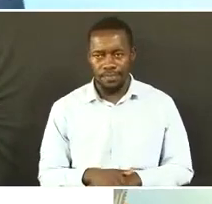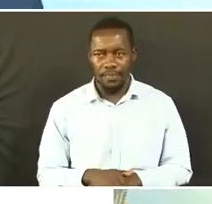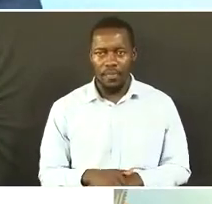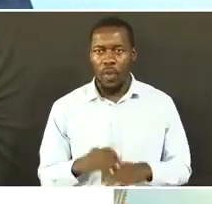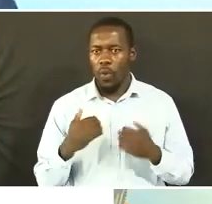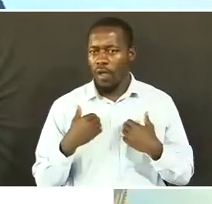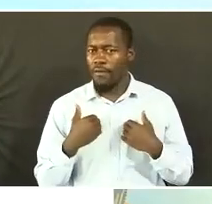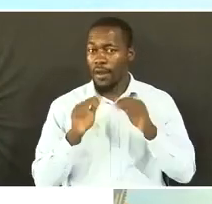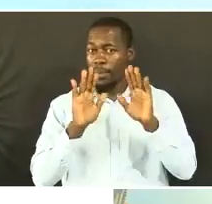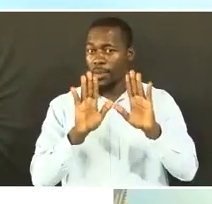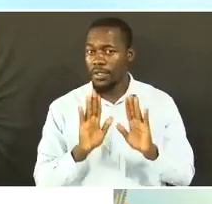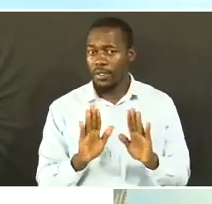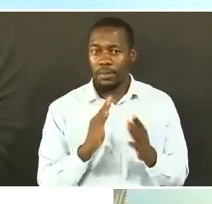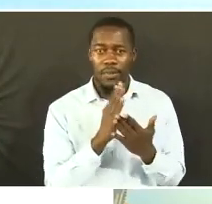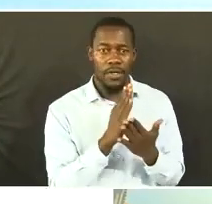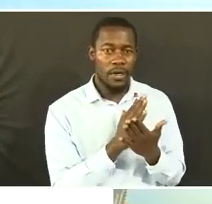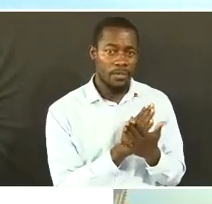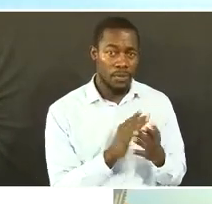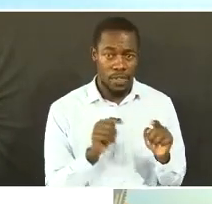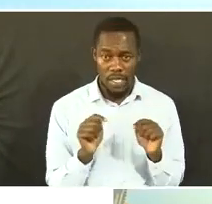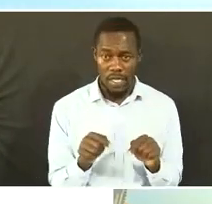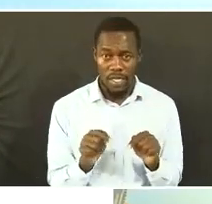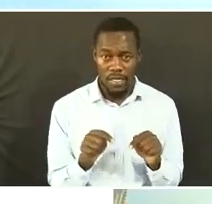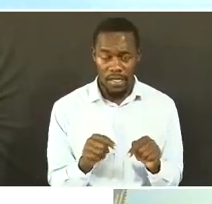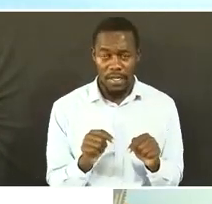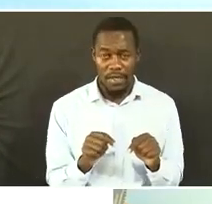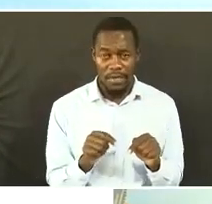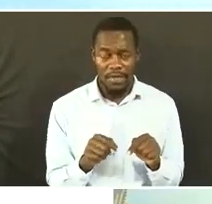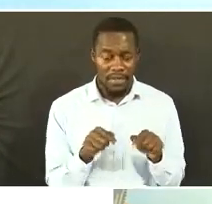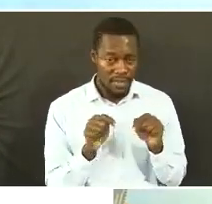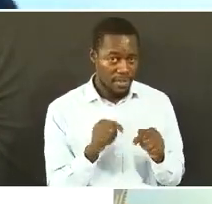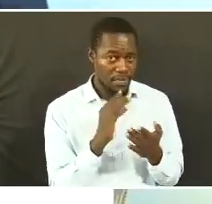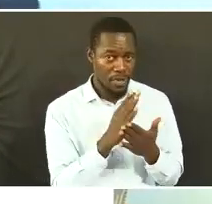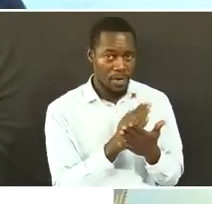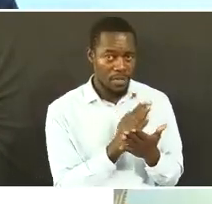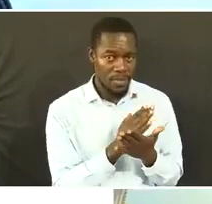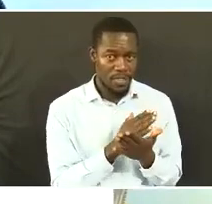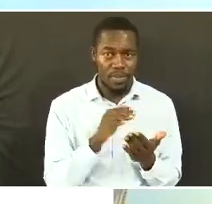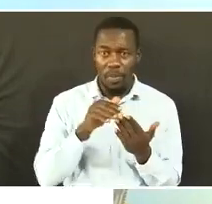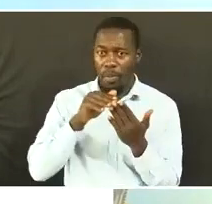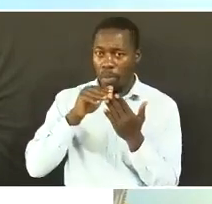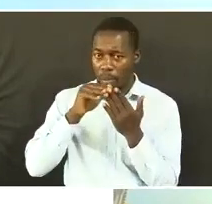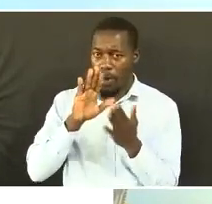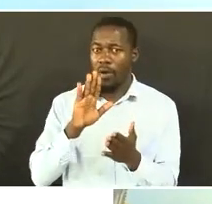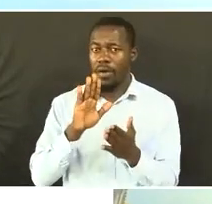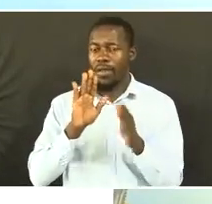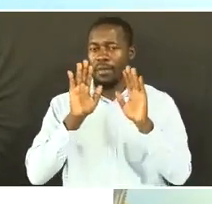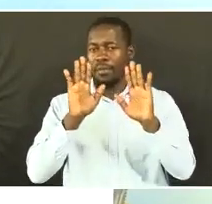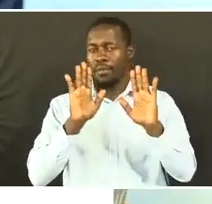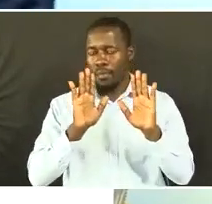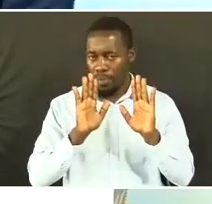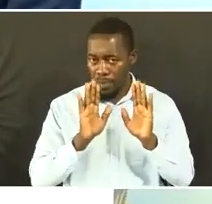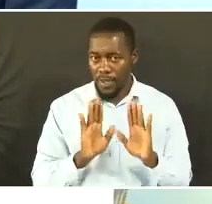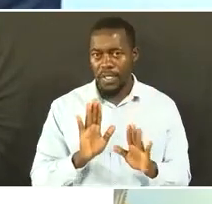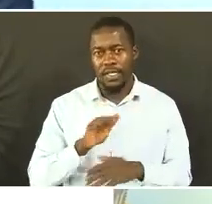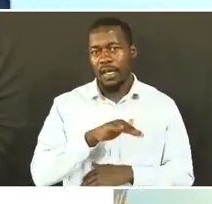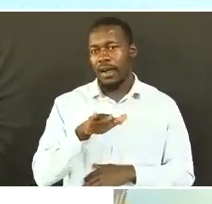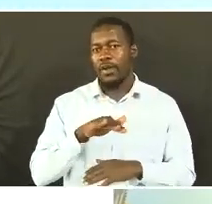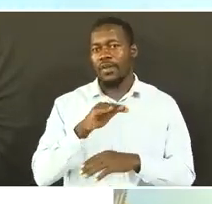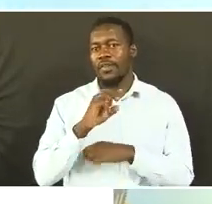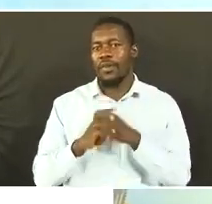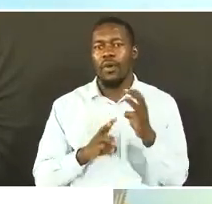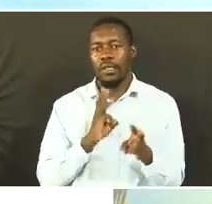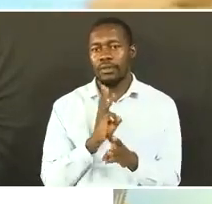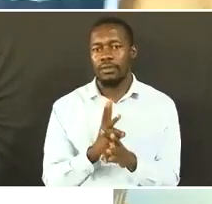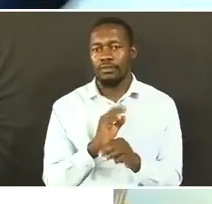program day that has made so much impression in the world as it views the Seventh-day Adventist